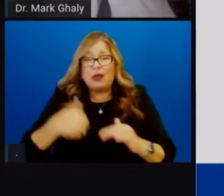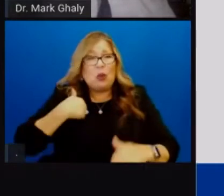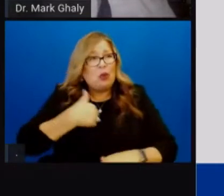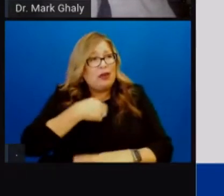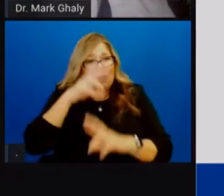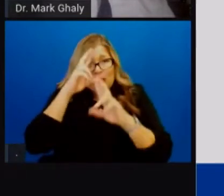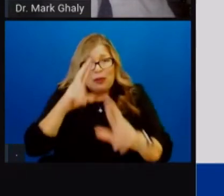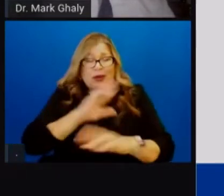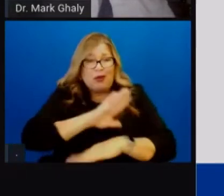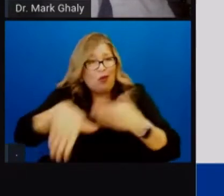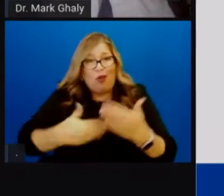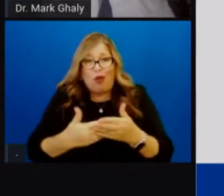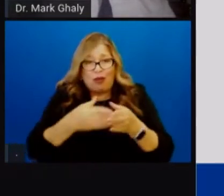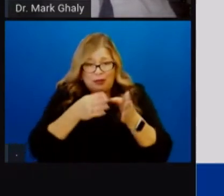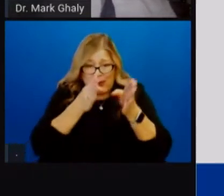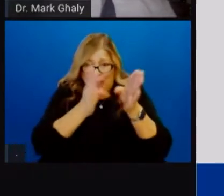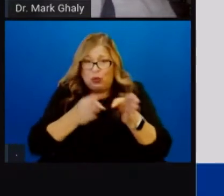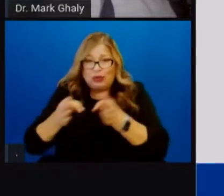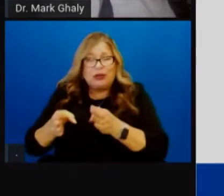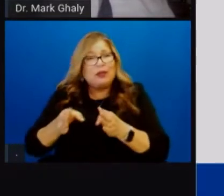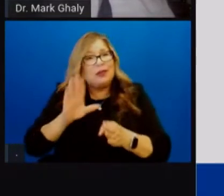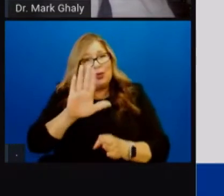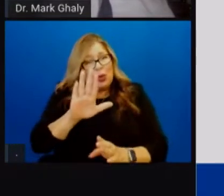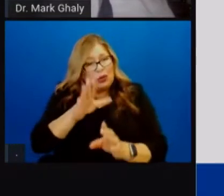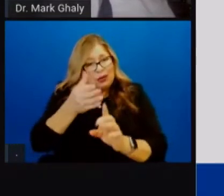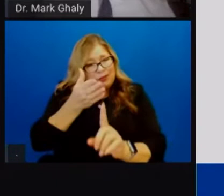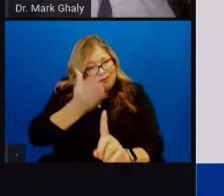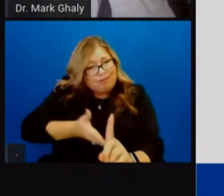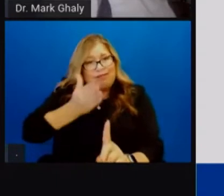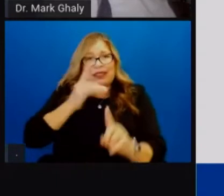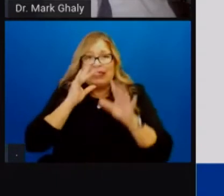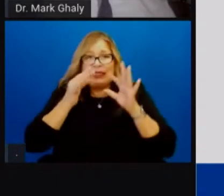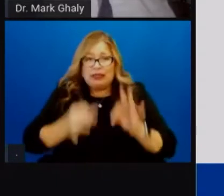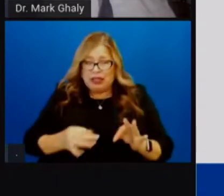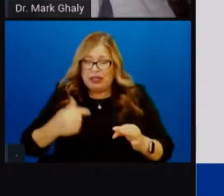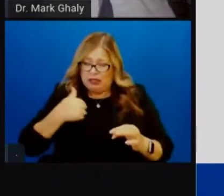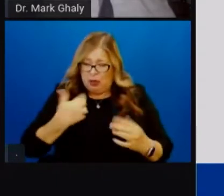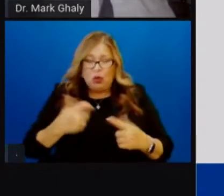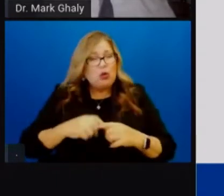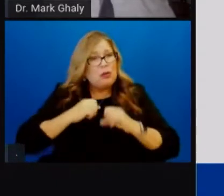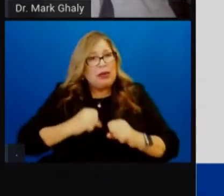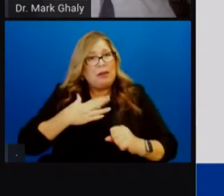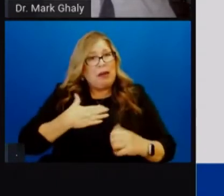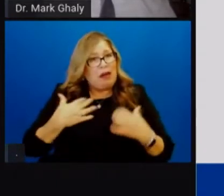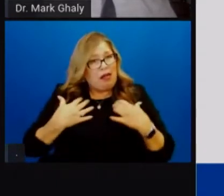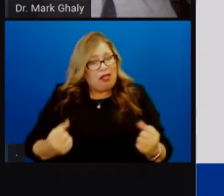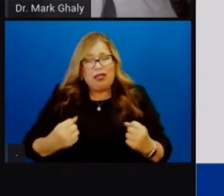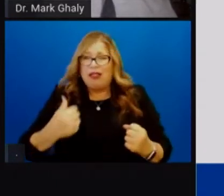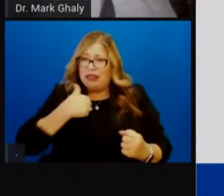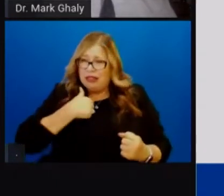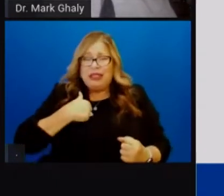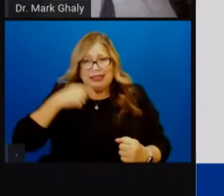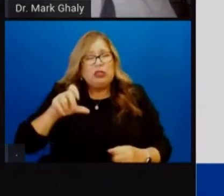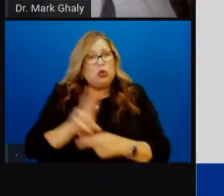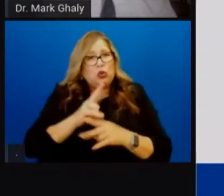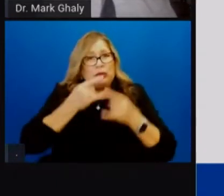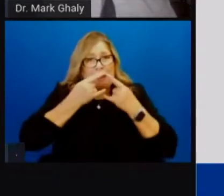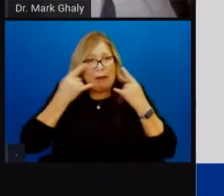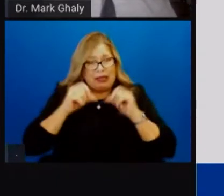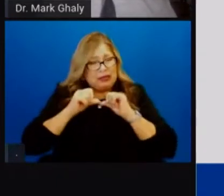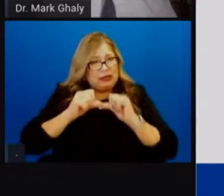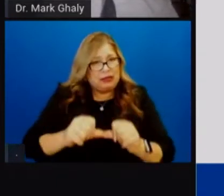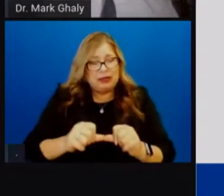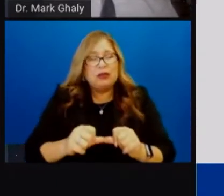the individual choice to continue to protect their health, to keep using a mask. And this is going to be an